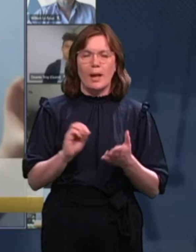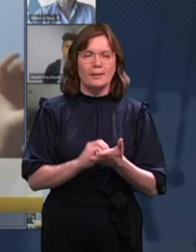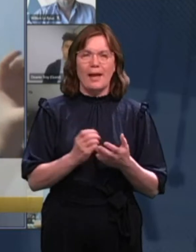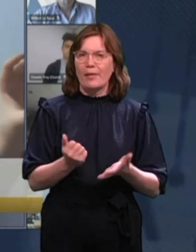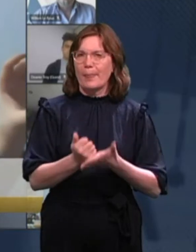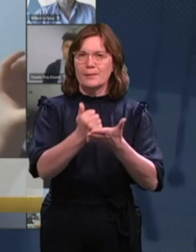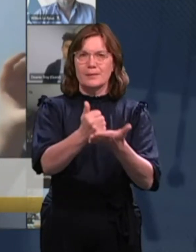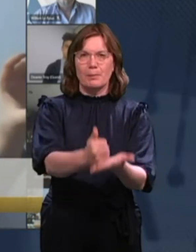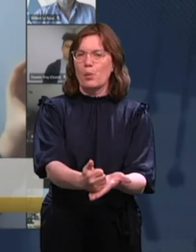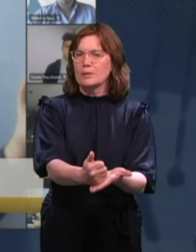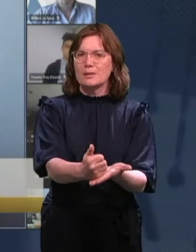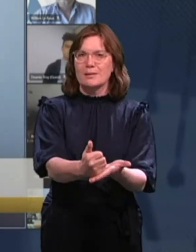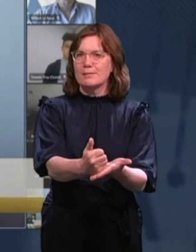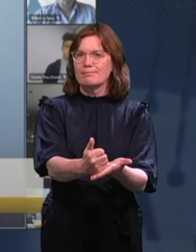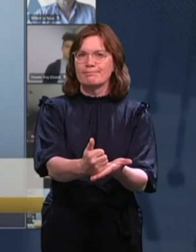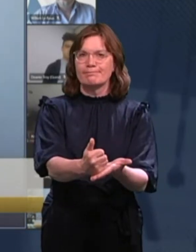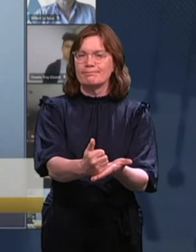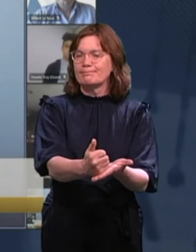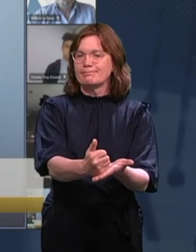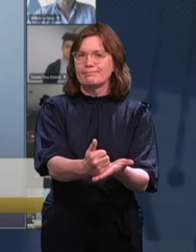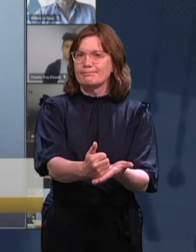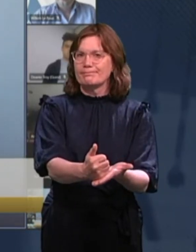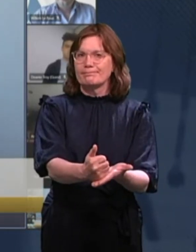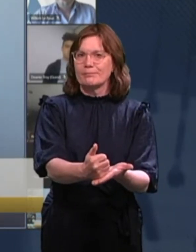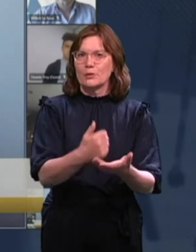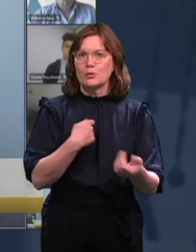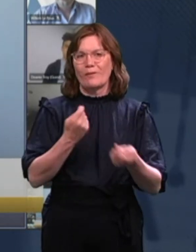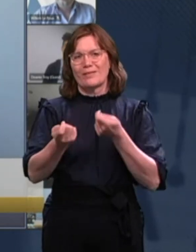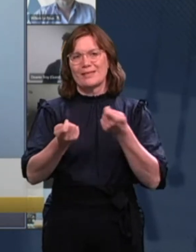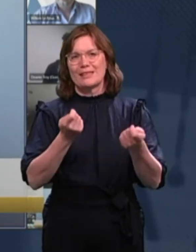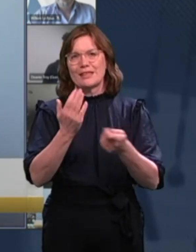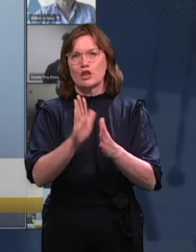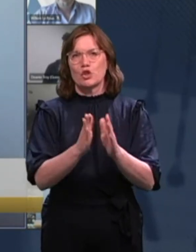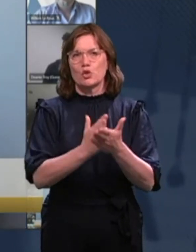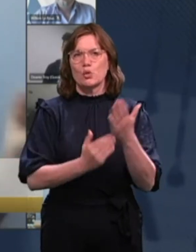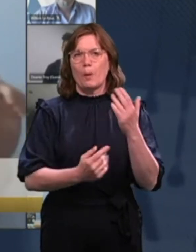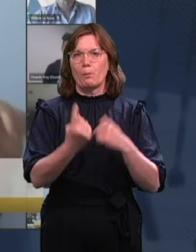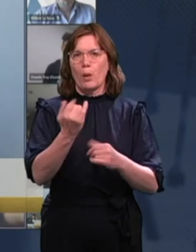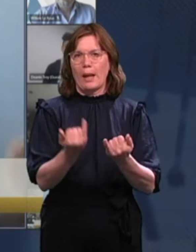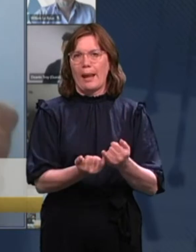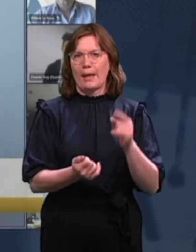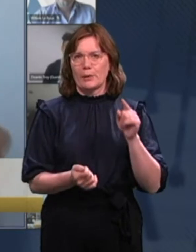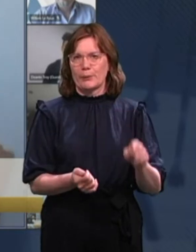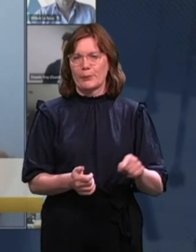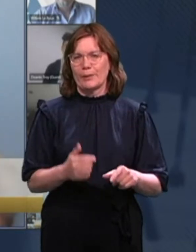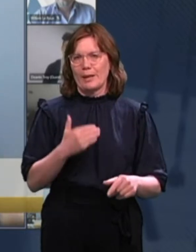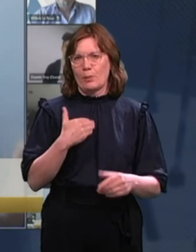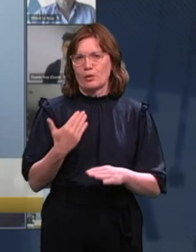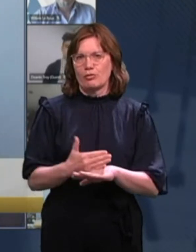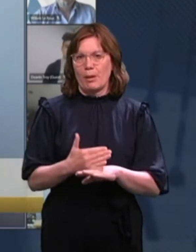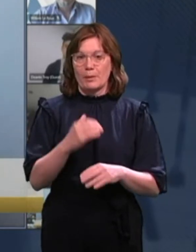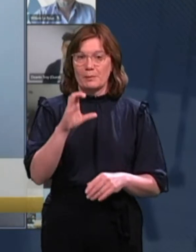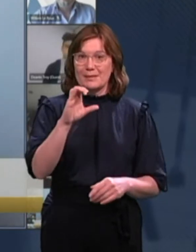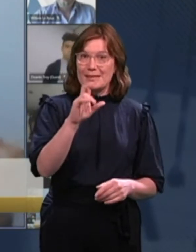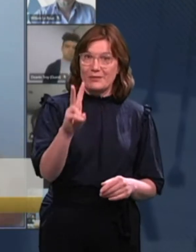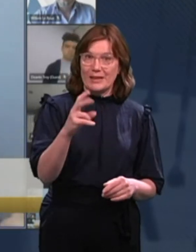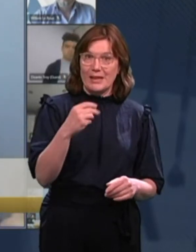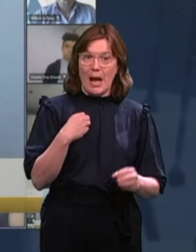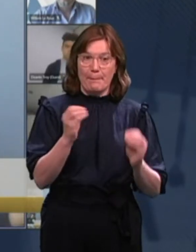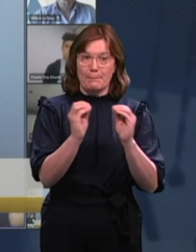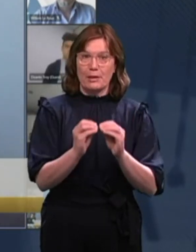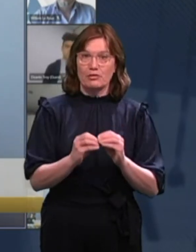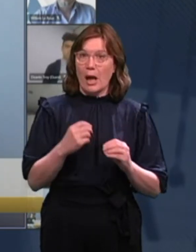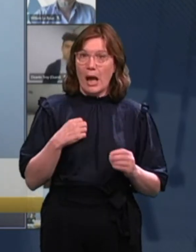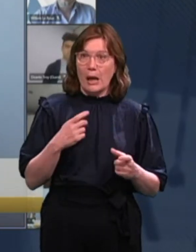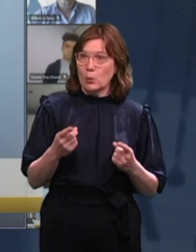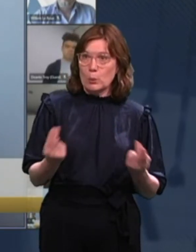to accompany, to facilitate someone like you. However, in my CV, I had also mentioned, I do not